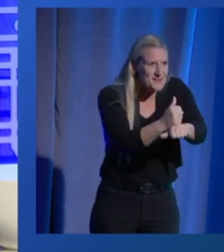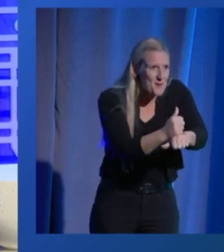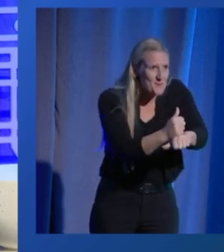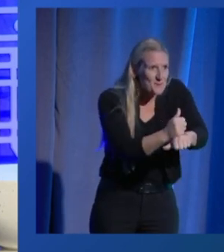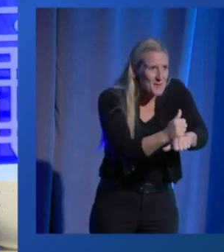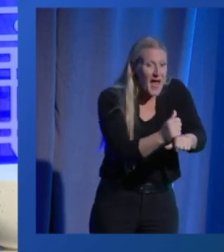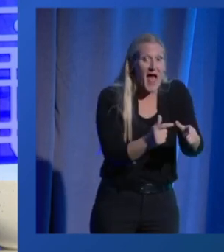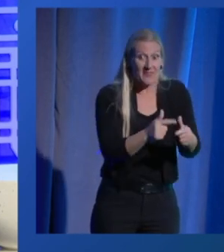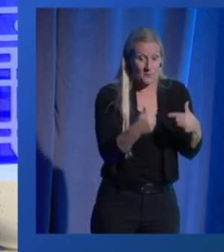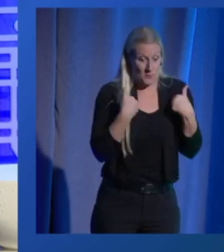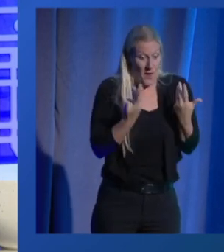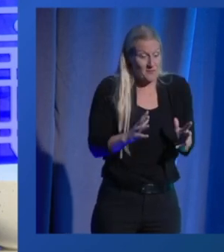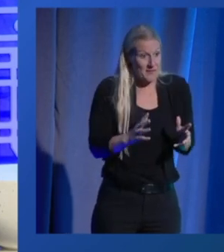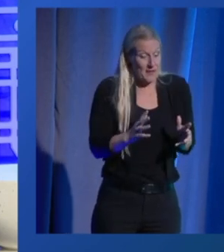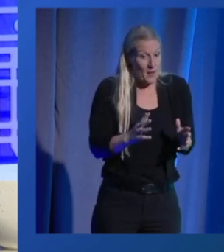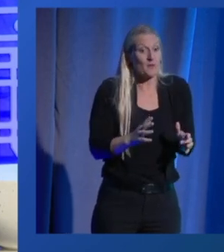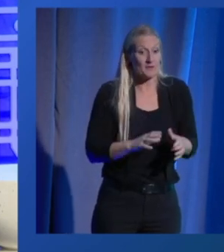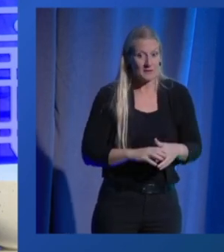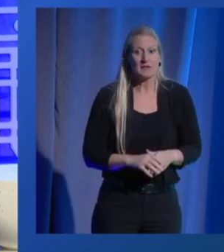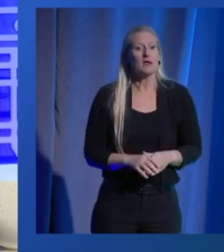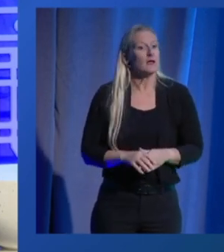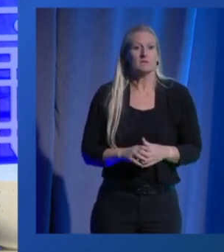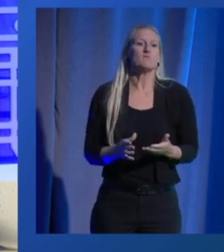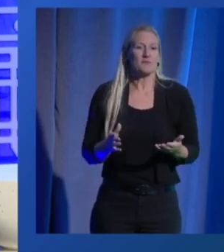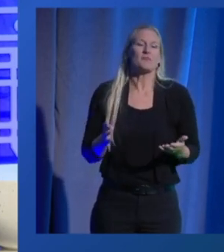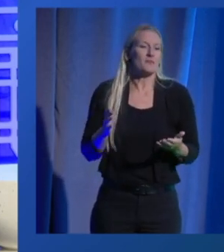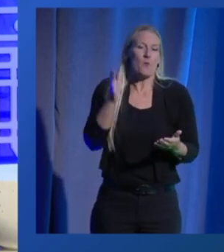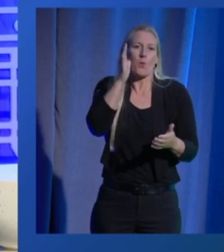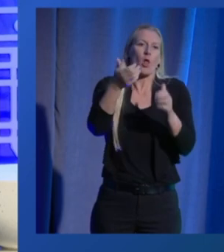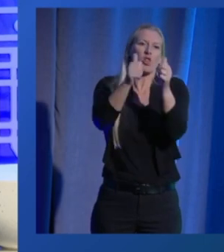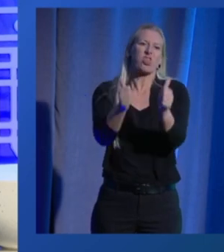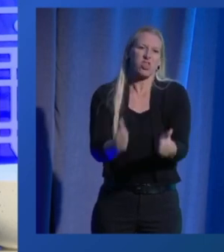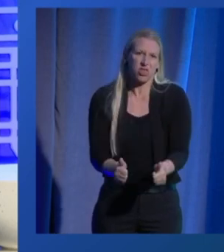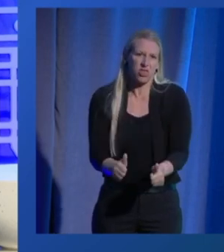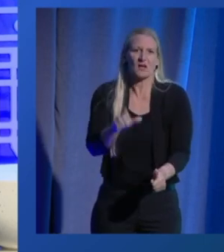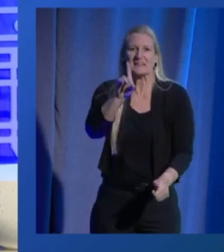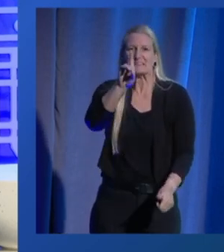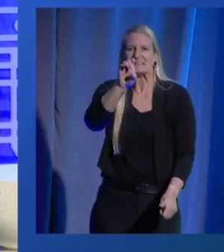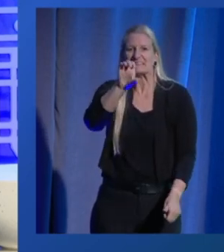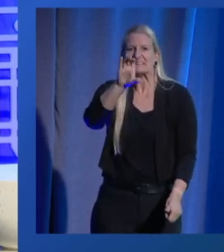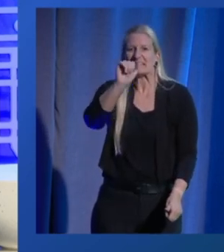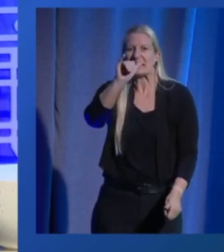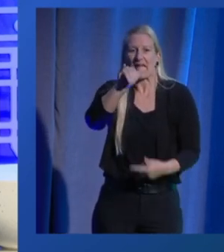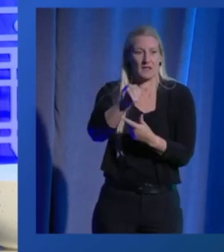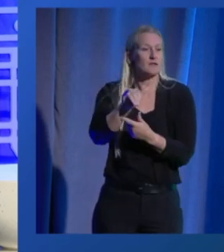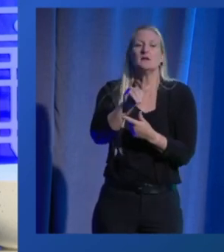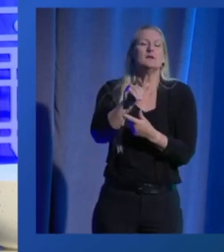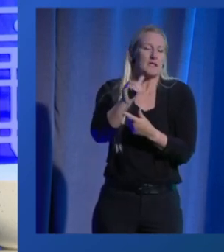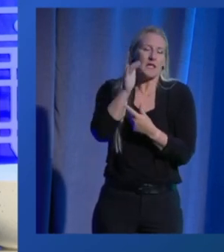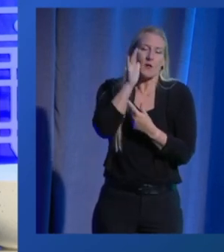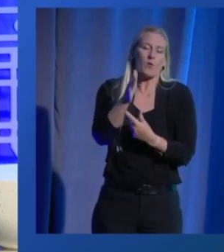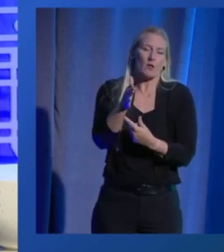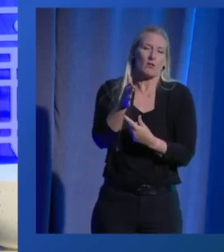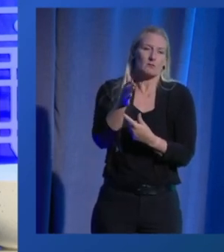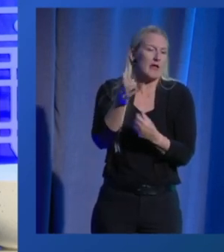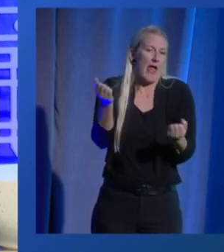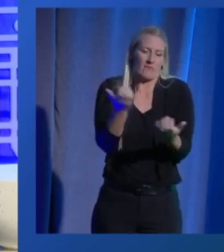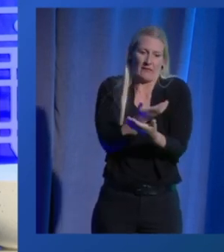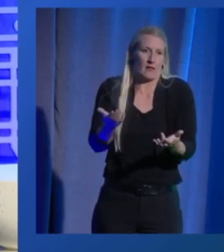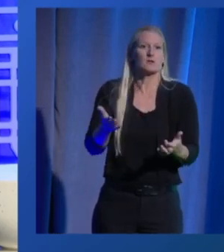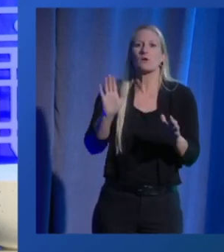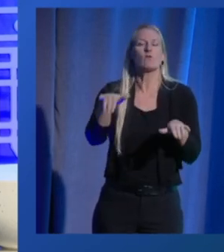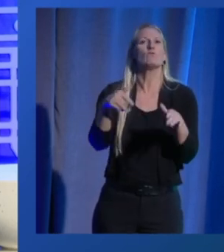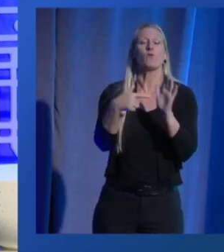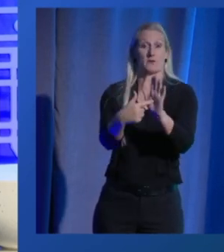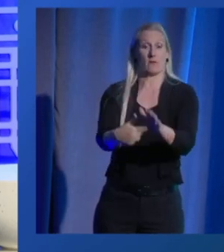entropy it's always in Decay there's a mainten M component to it for every Edge case you haven't seen yet for example the self-driving